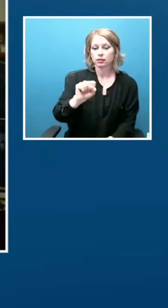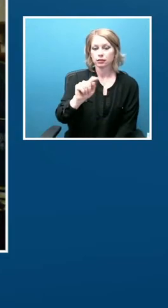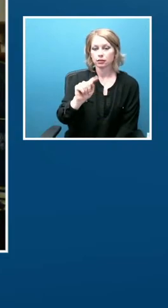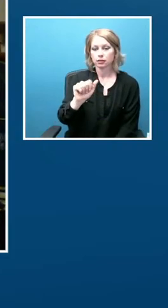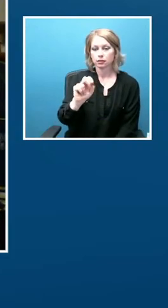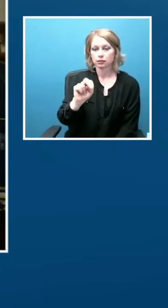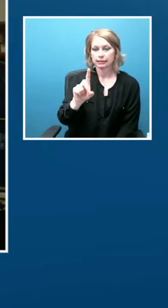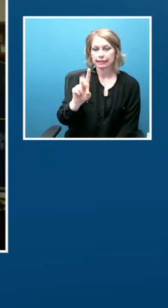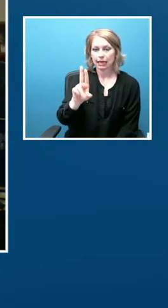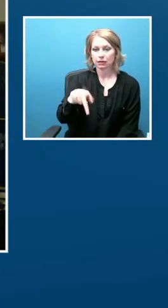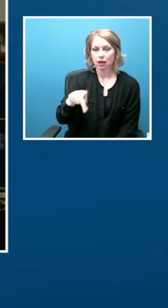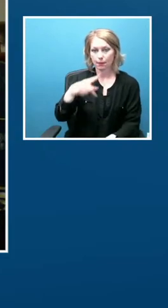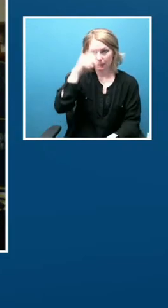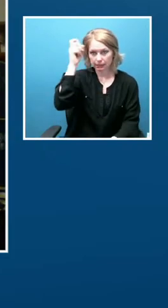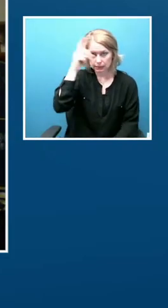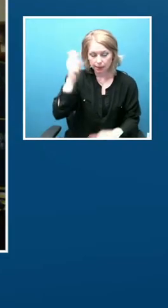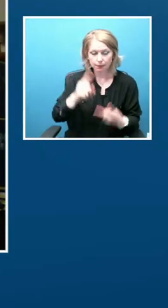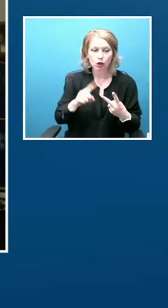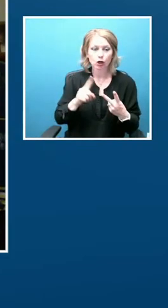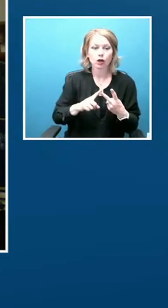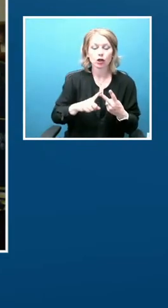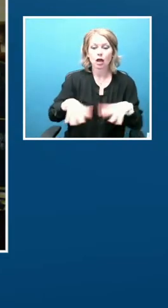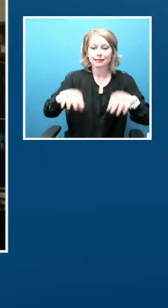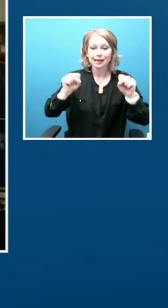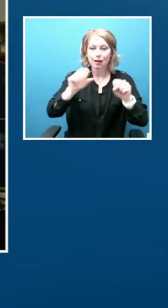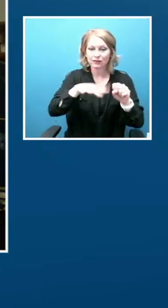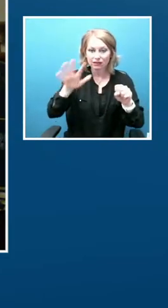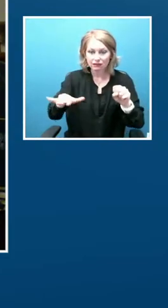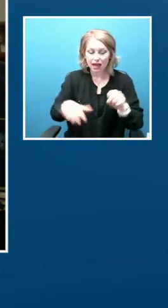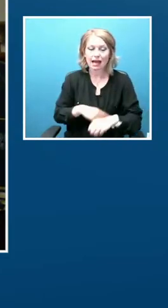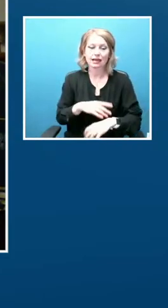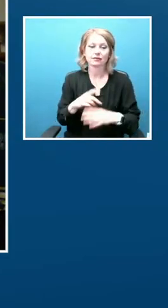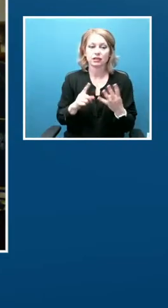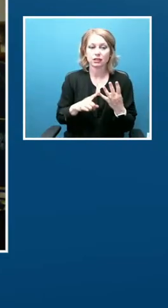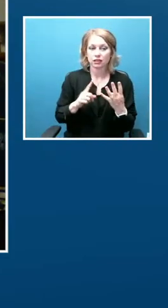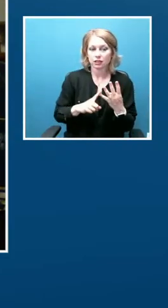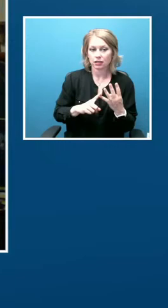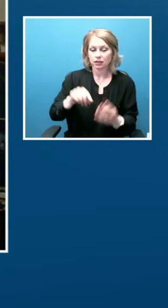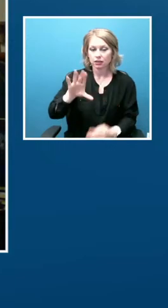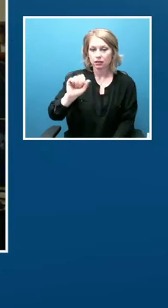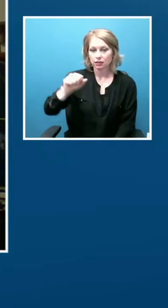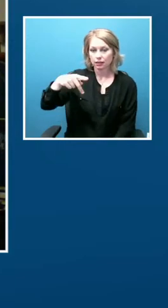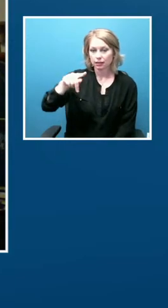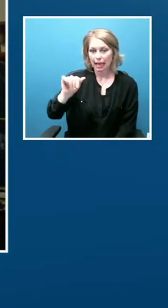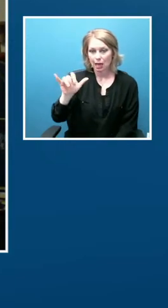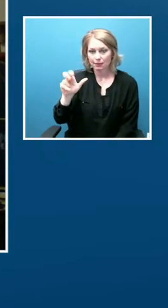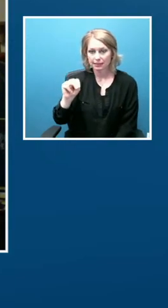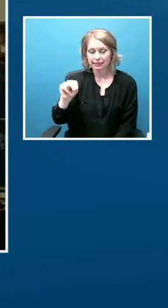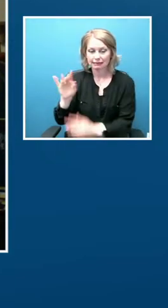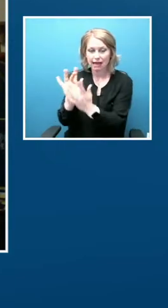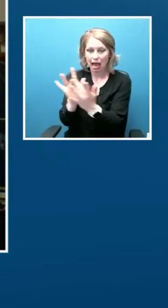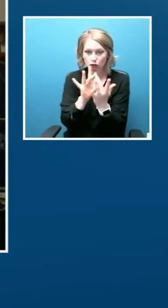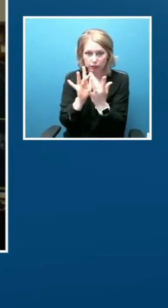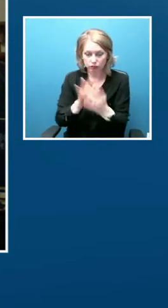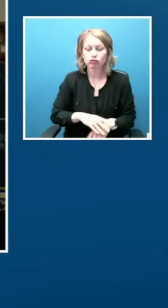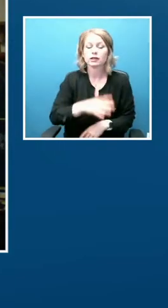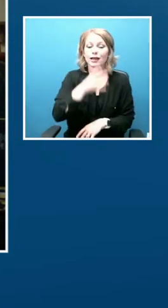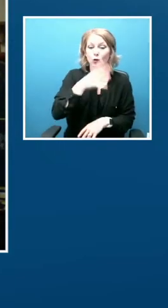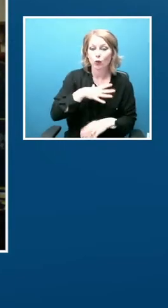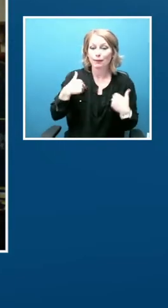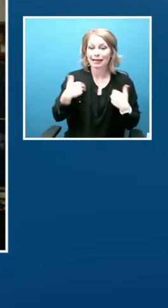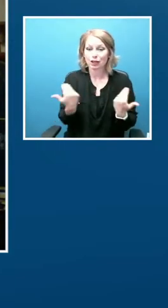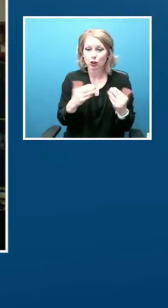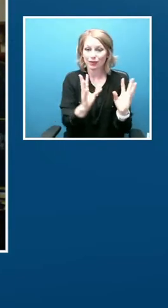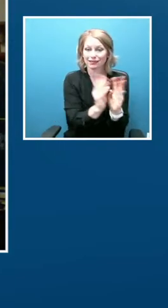55, Adopt a Voter Program, Precinct Captain Outreach Programs, our Women and Youth Summits. Under